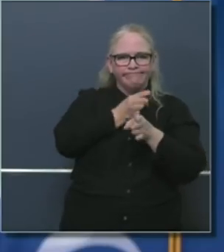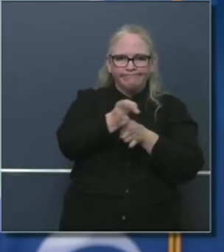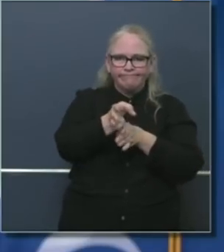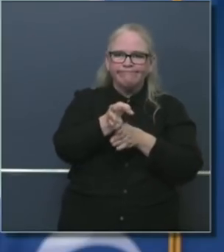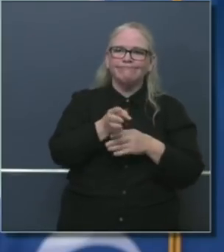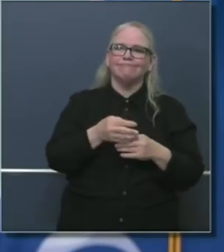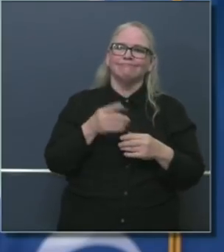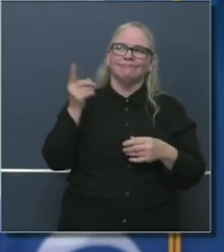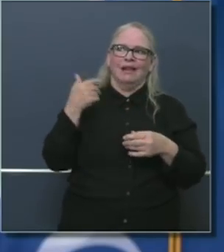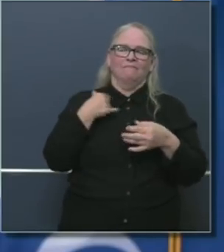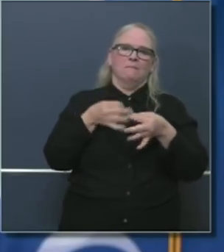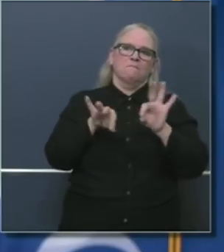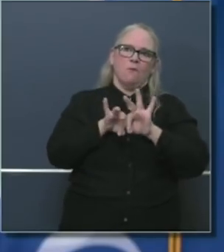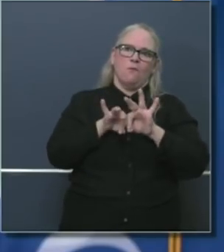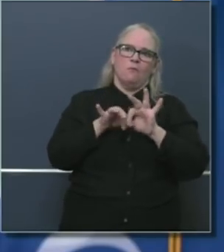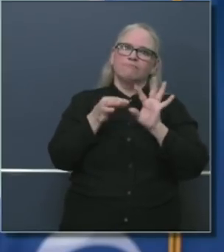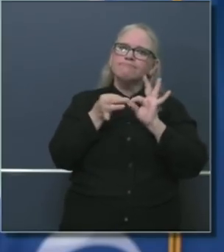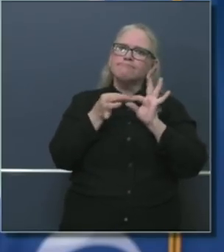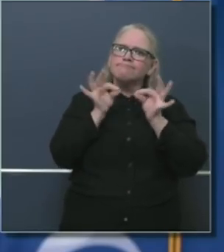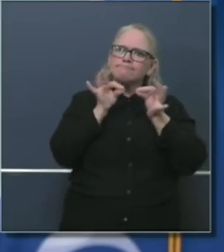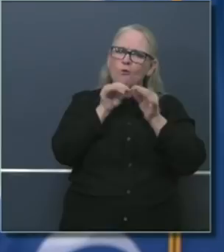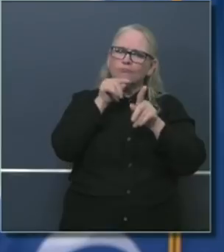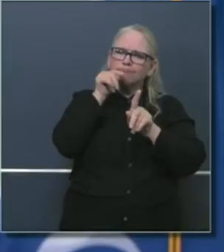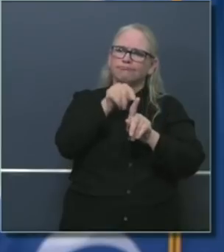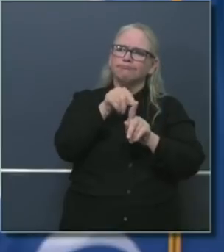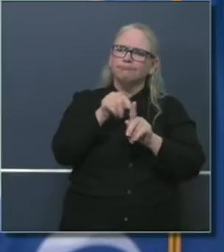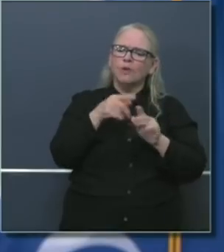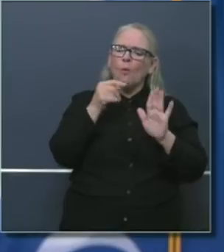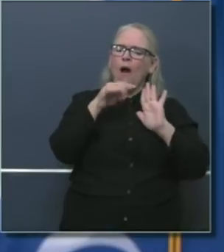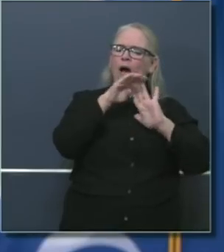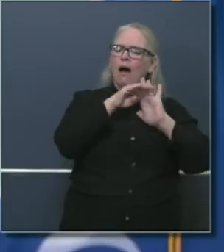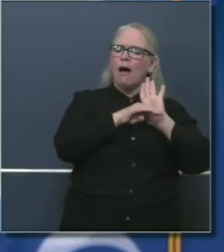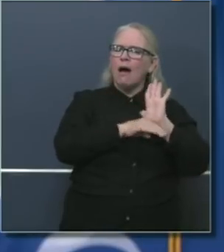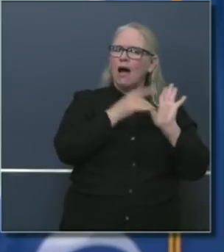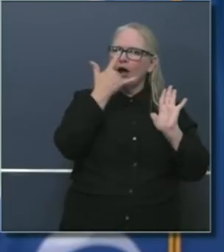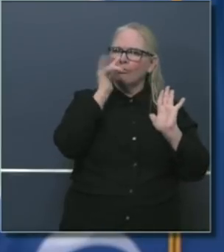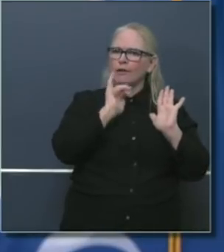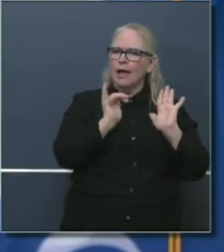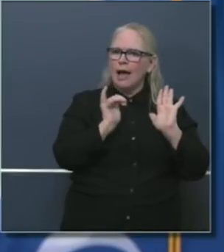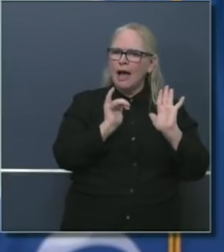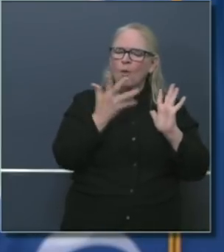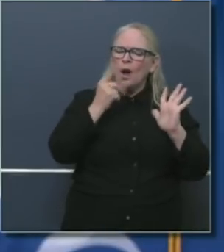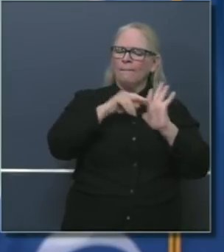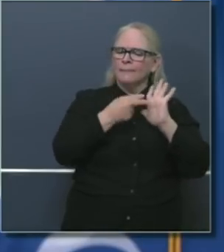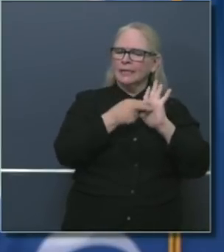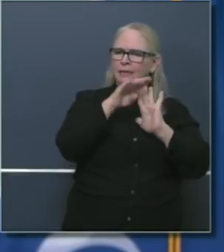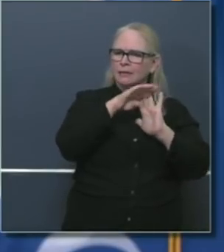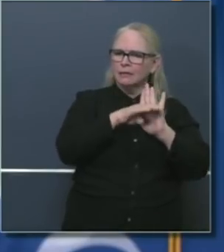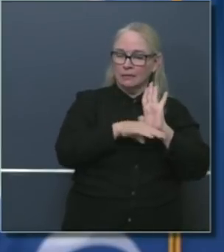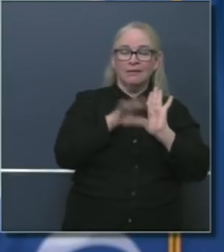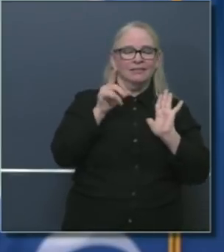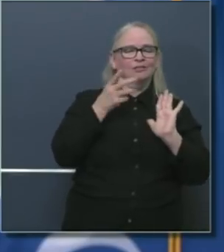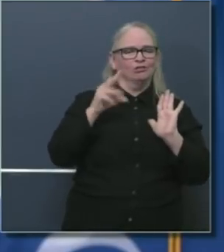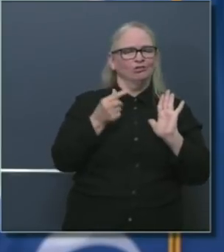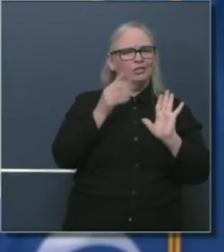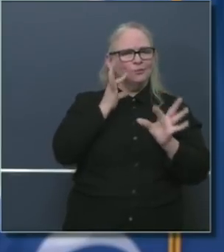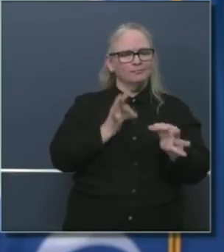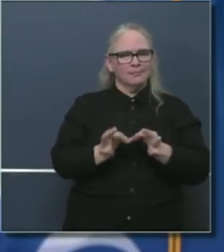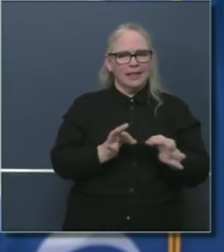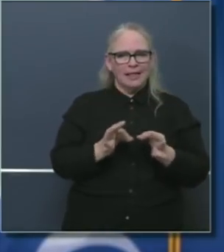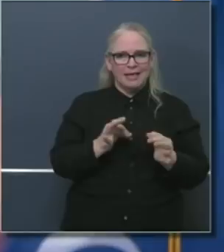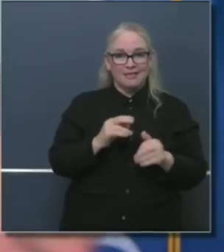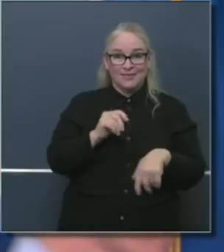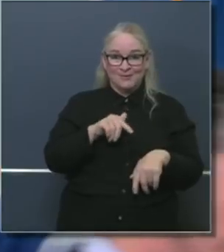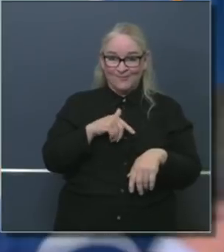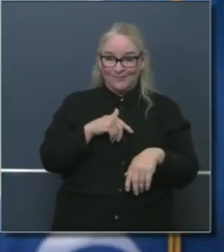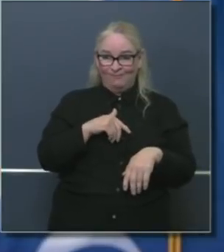important parts about this guidelines and guidance. And of course, at the end, we'll be available to answer any questions. Dr.